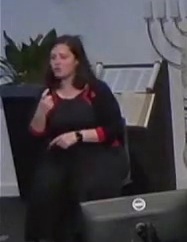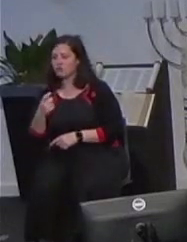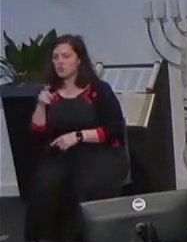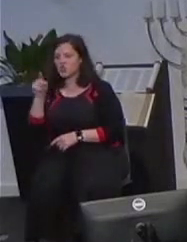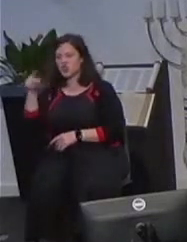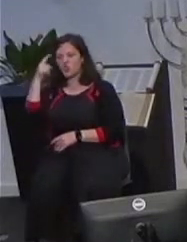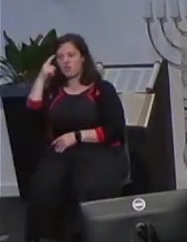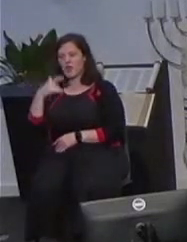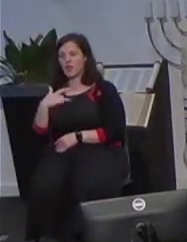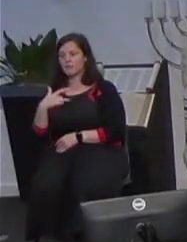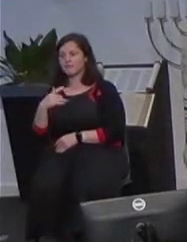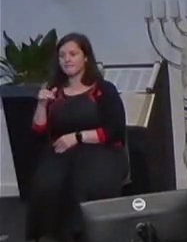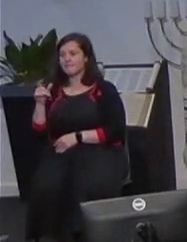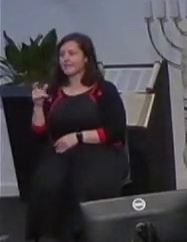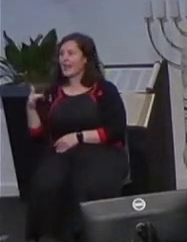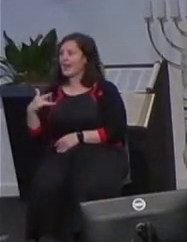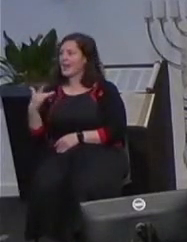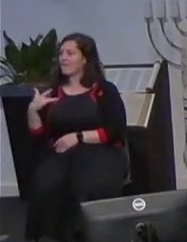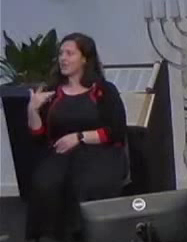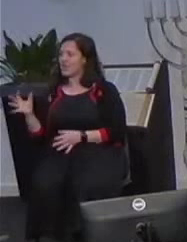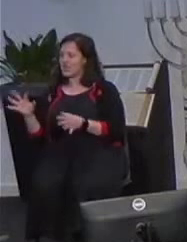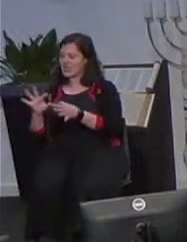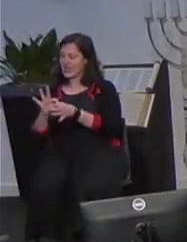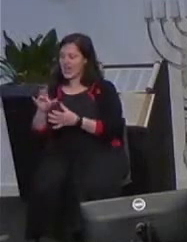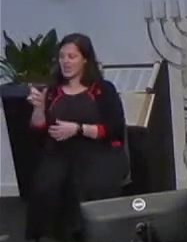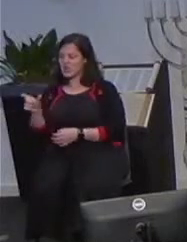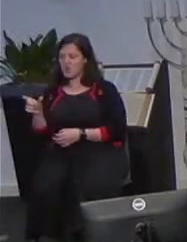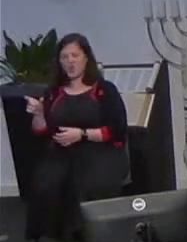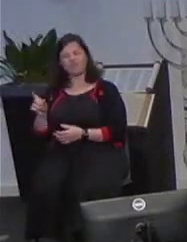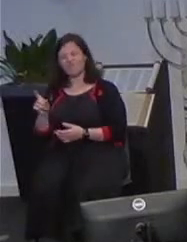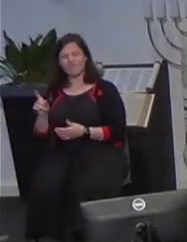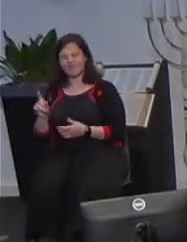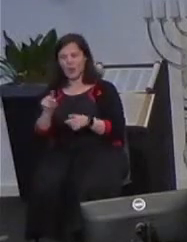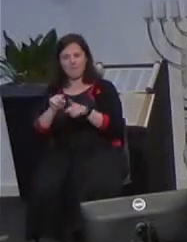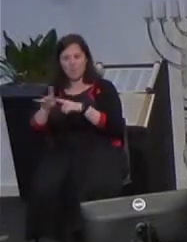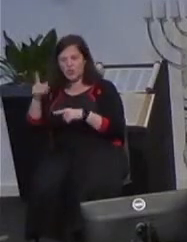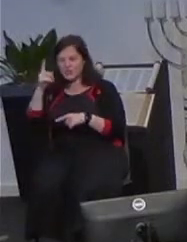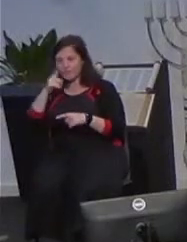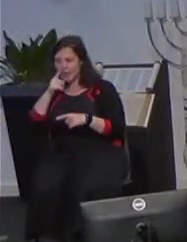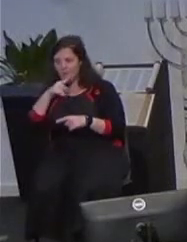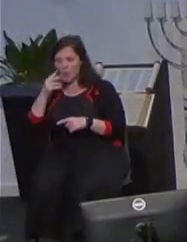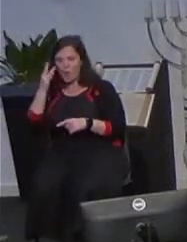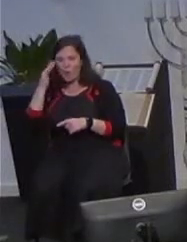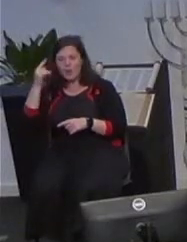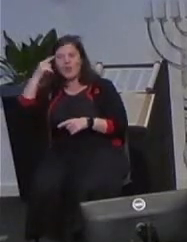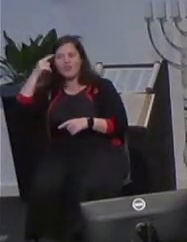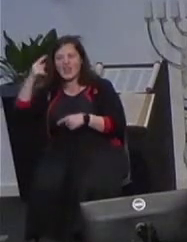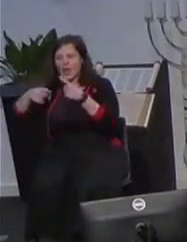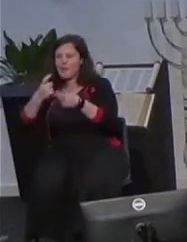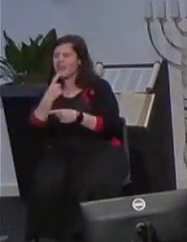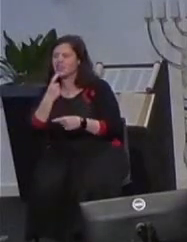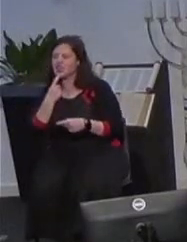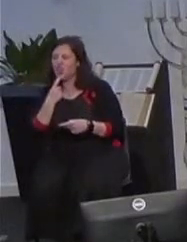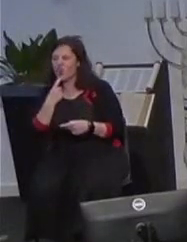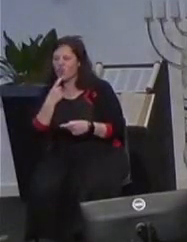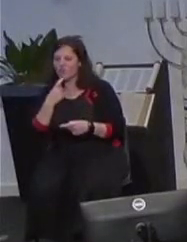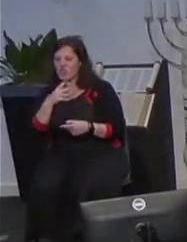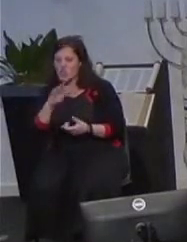think, oh, this is living. You know, I'll take this home and I'll feed it or whatever. You know, it's inert, it doesn't do